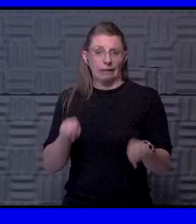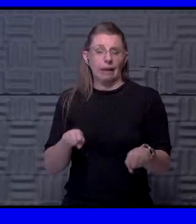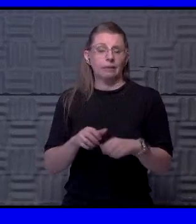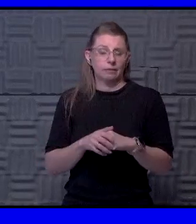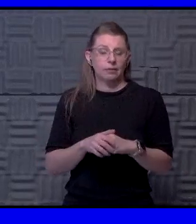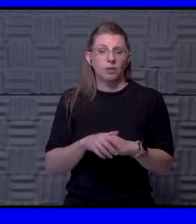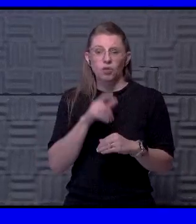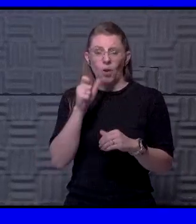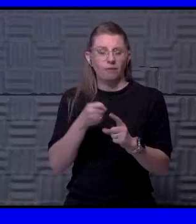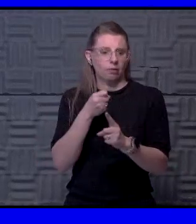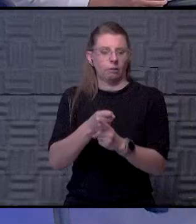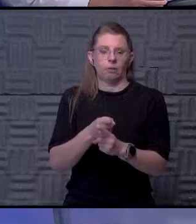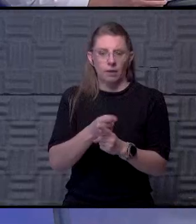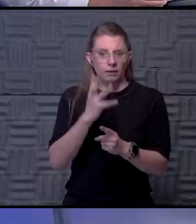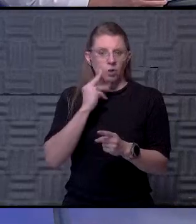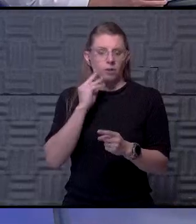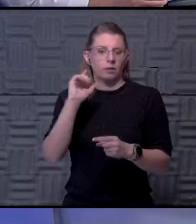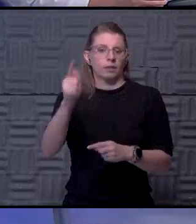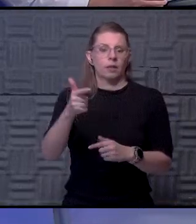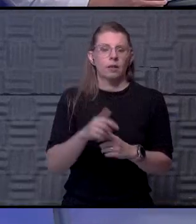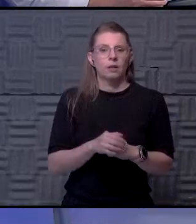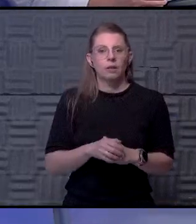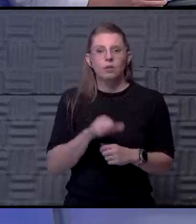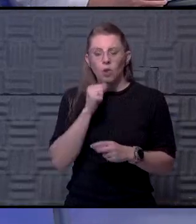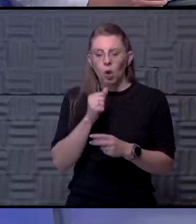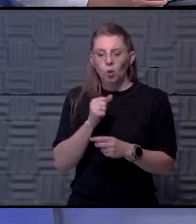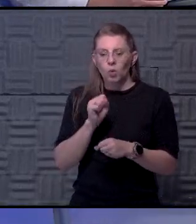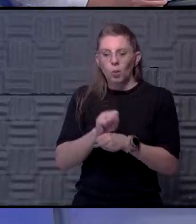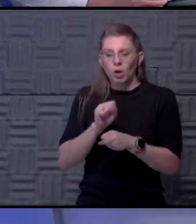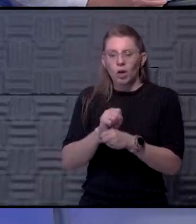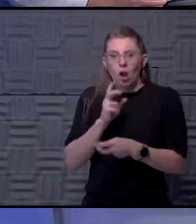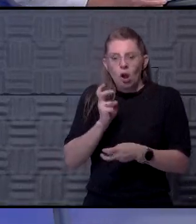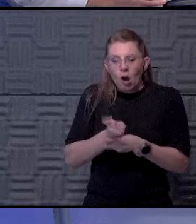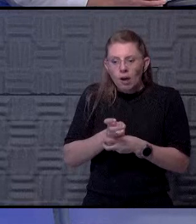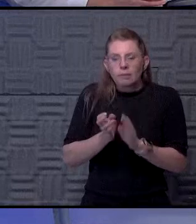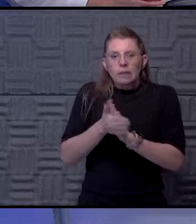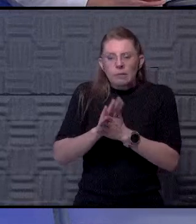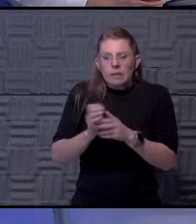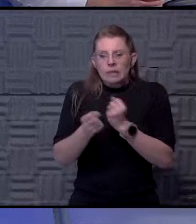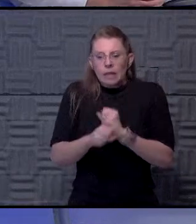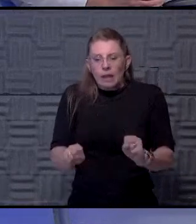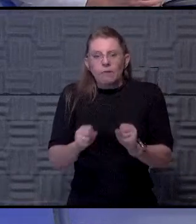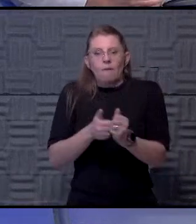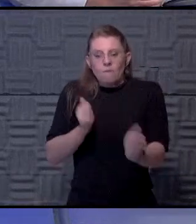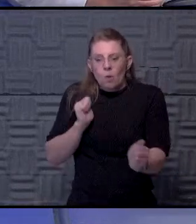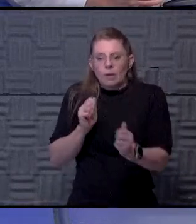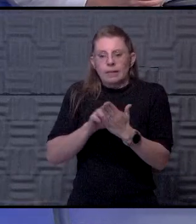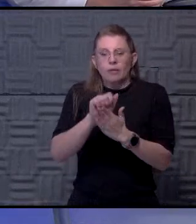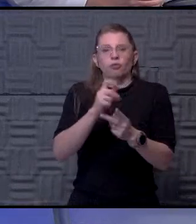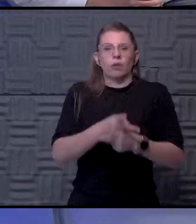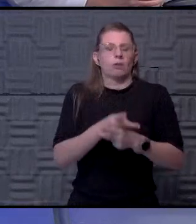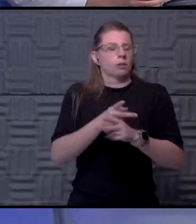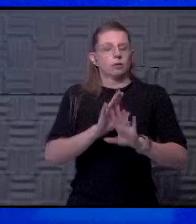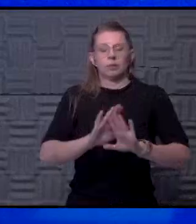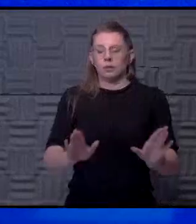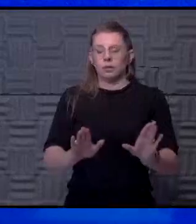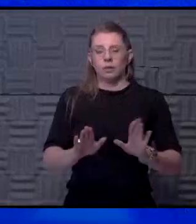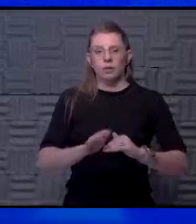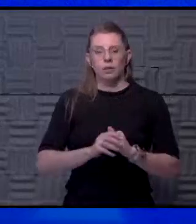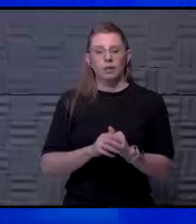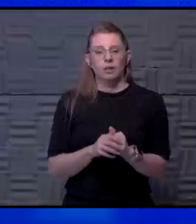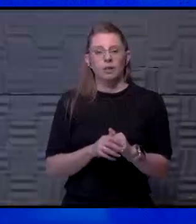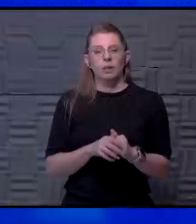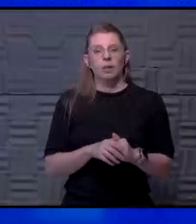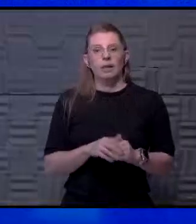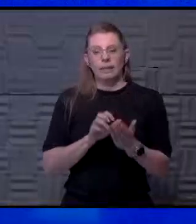road. Yeah, don't work so hard at staying safe that you don't get your cancer care, because you see, that's not the right idea, because hospitals and clinics are safe. I know these guys